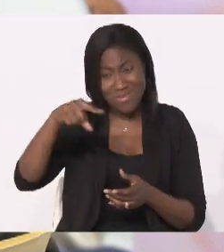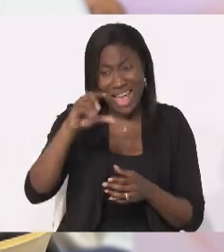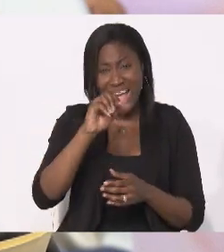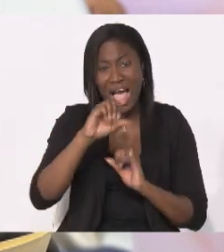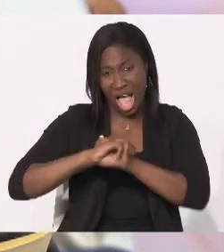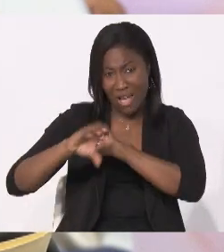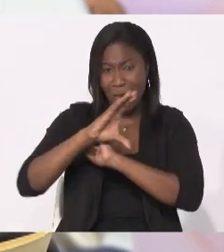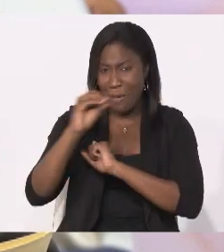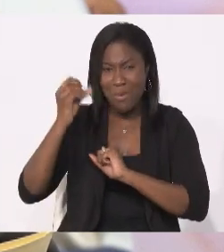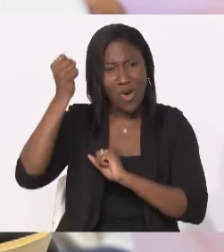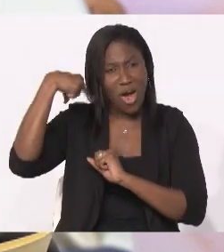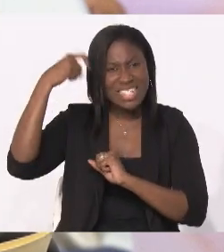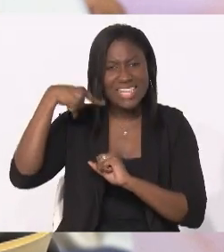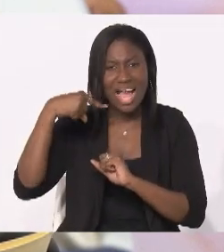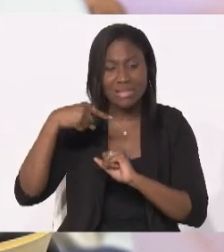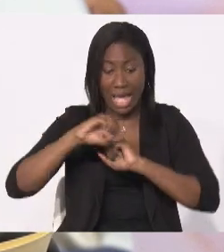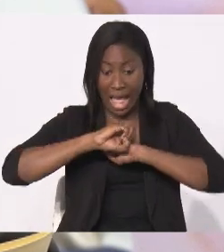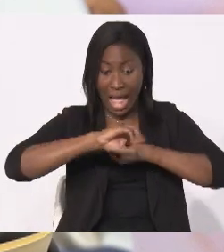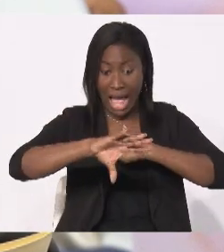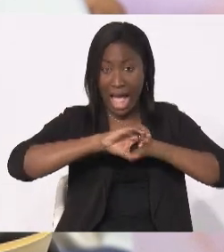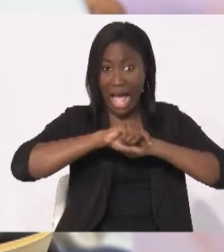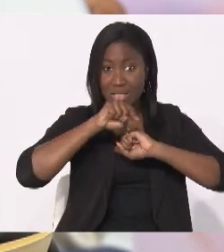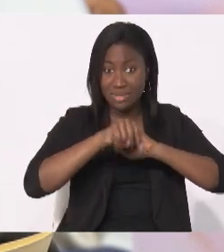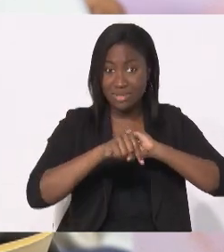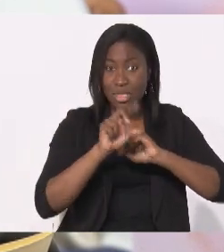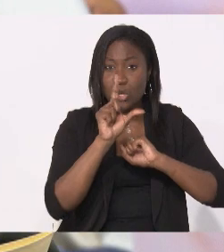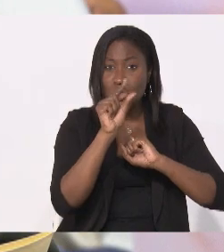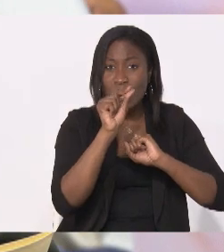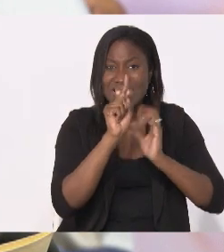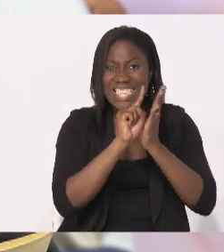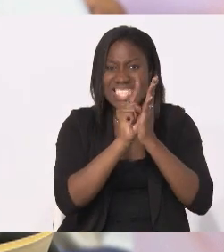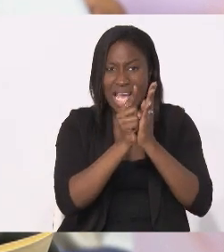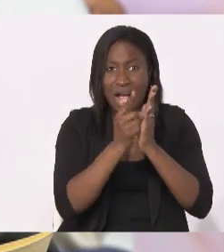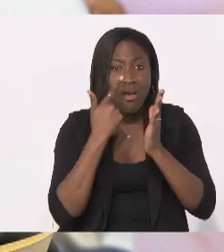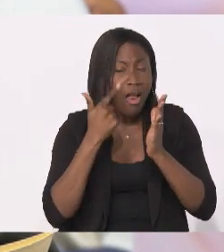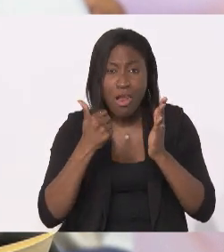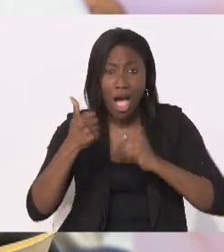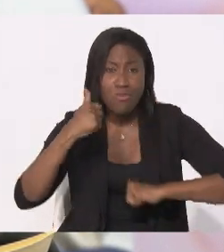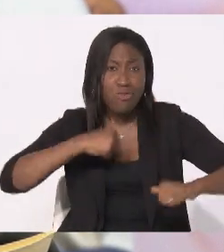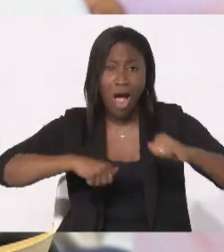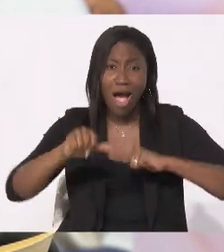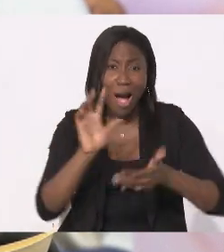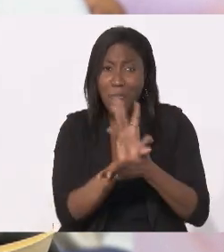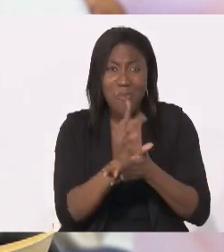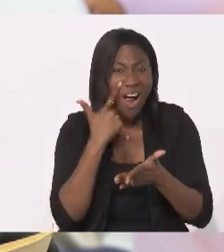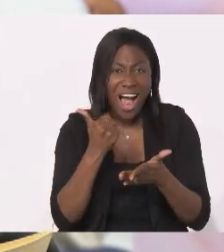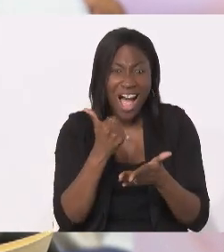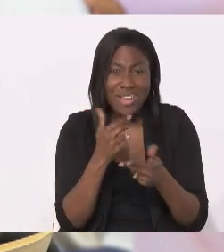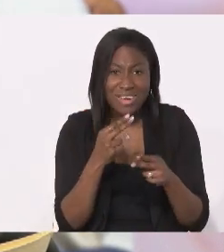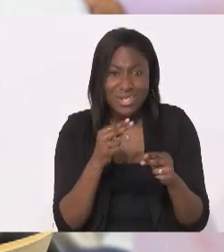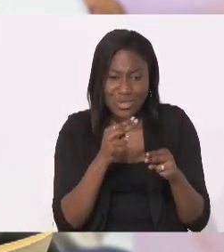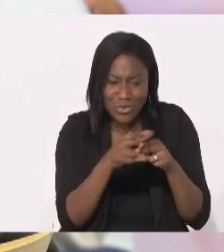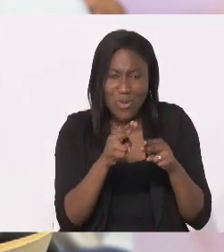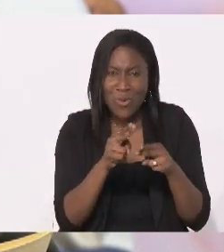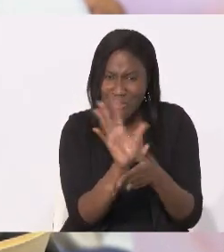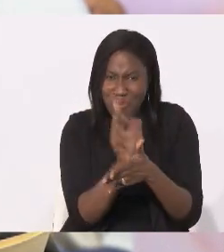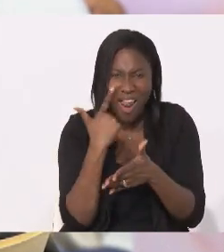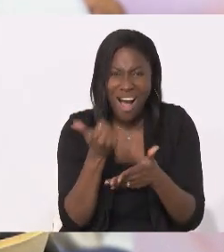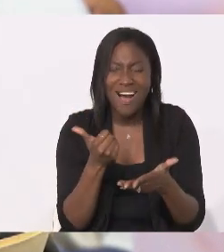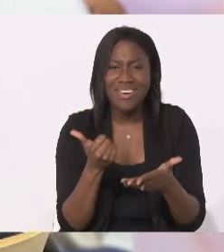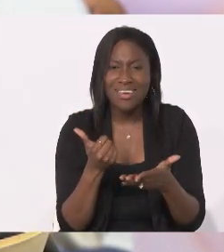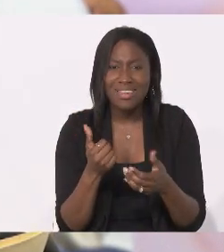diversification. You know, employment opportunity, investment opportunity. It's not one of, you know,